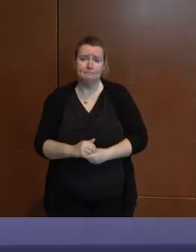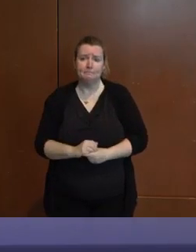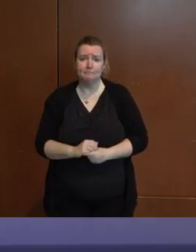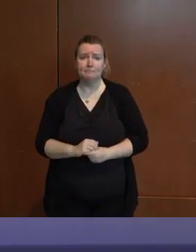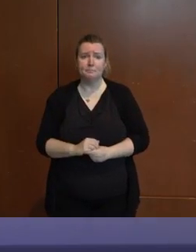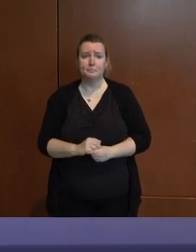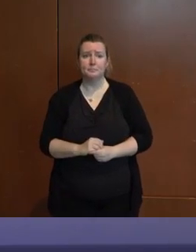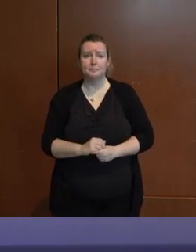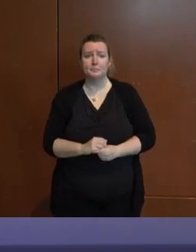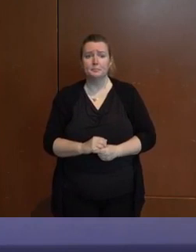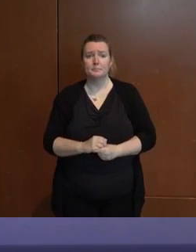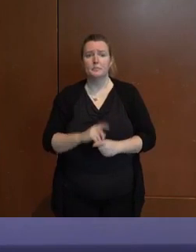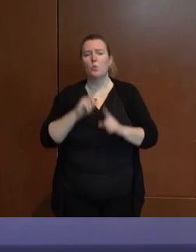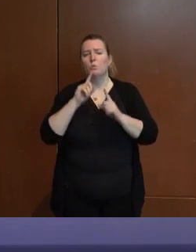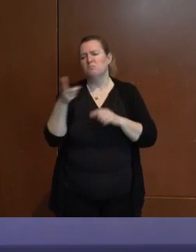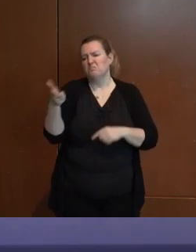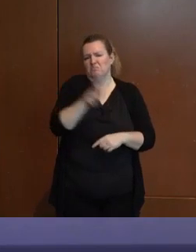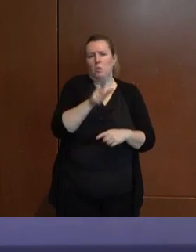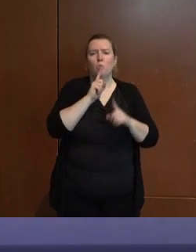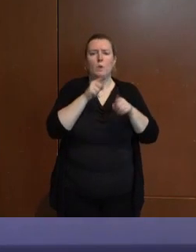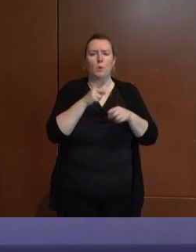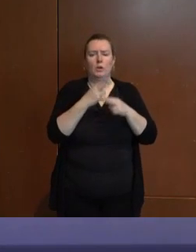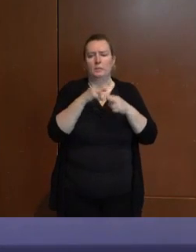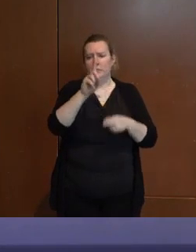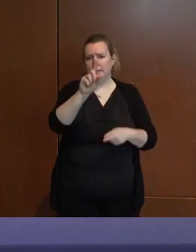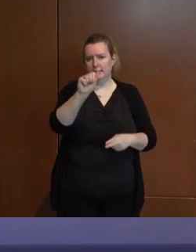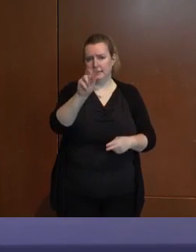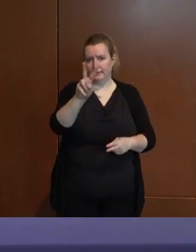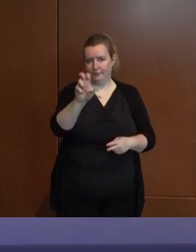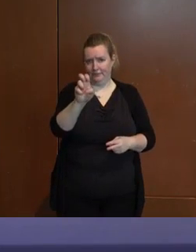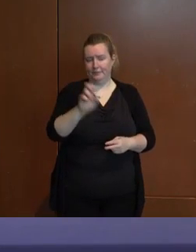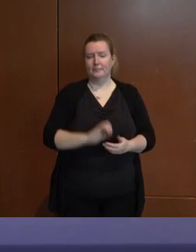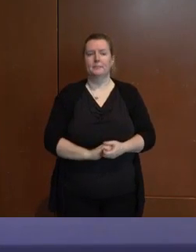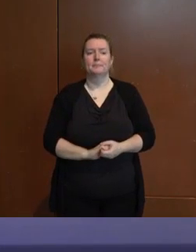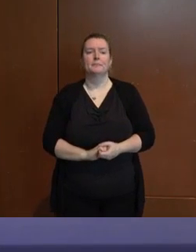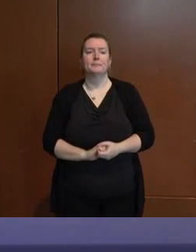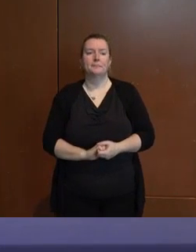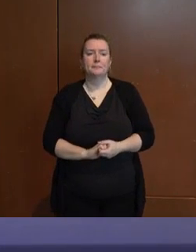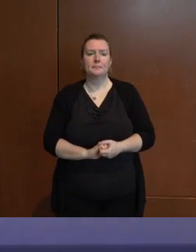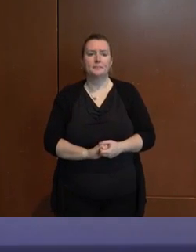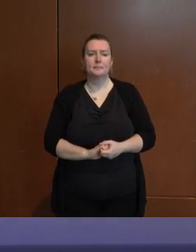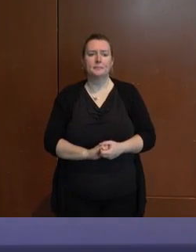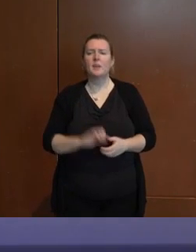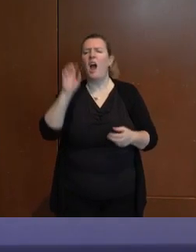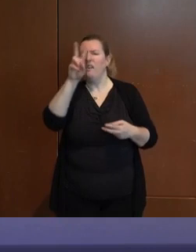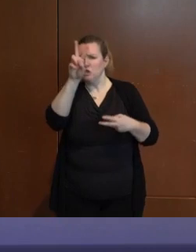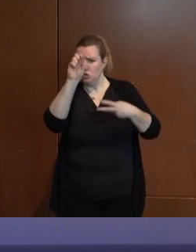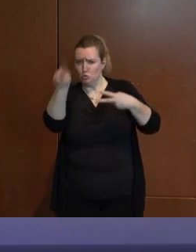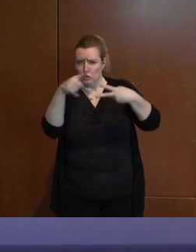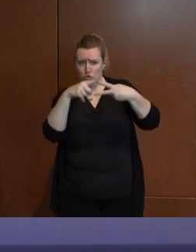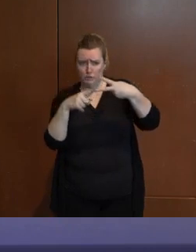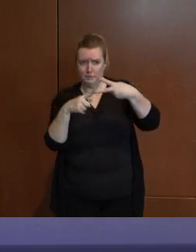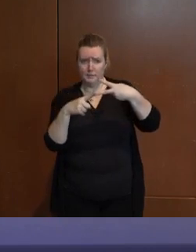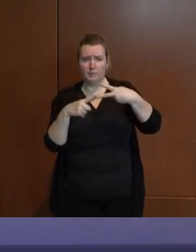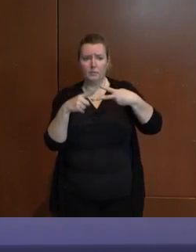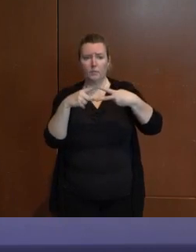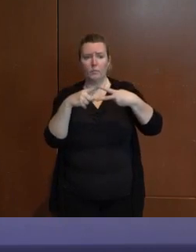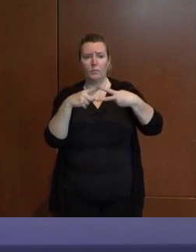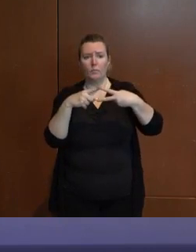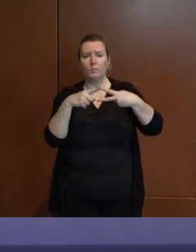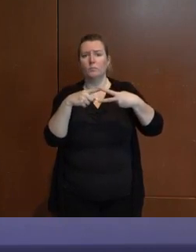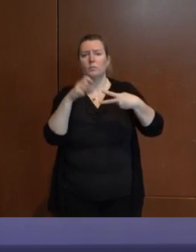Two questions. The first one on Shore Medical Center had sent out a letter asking if people want